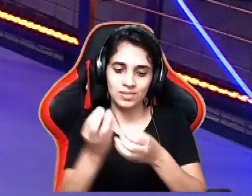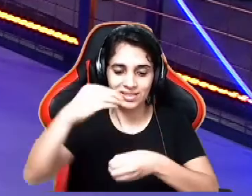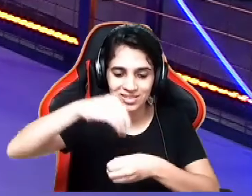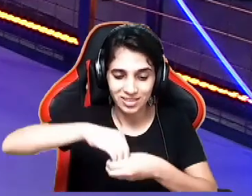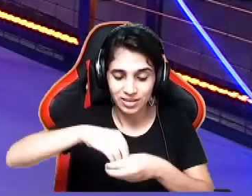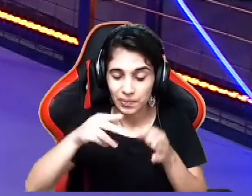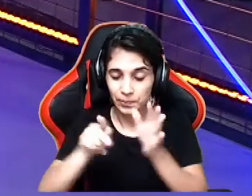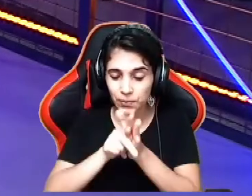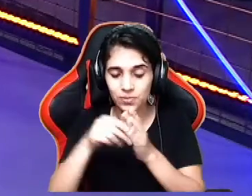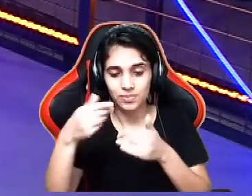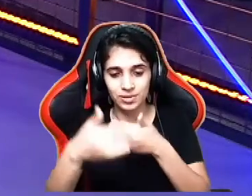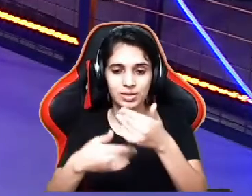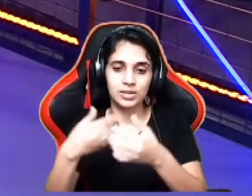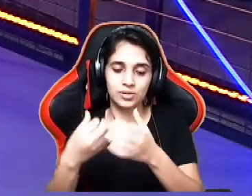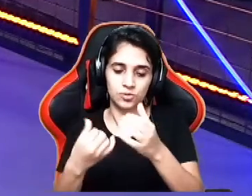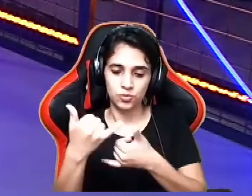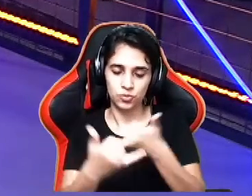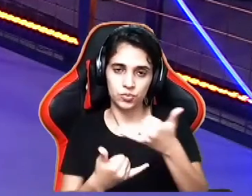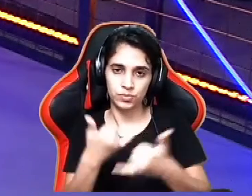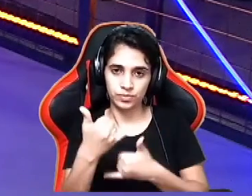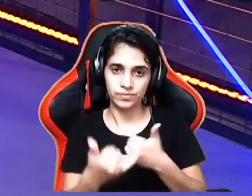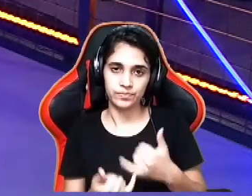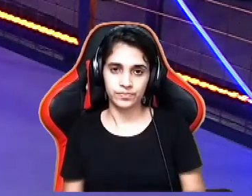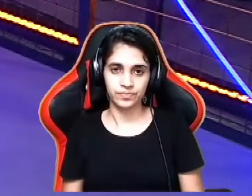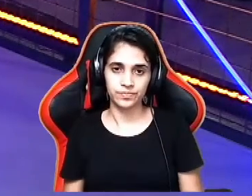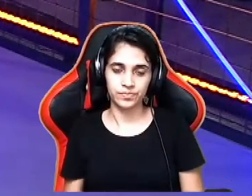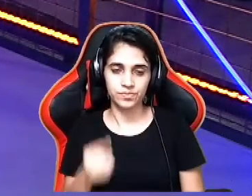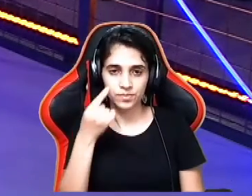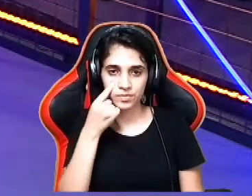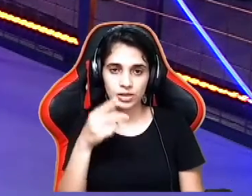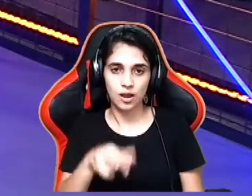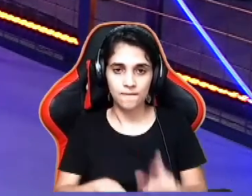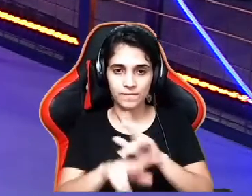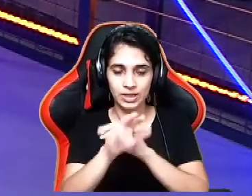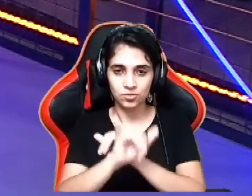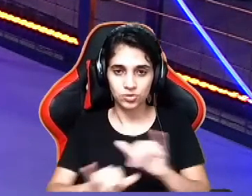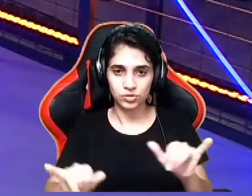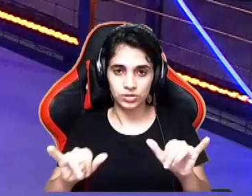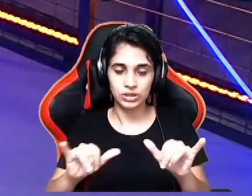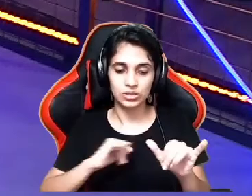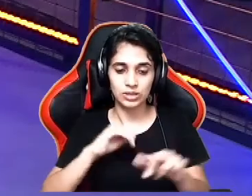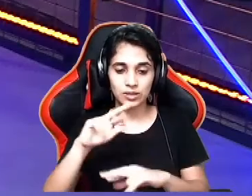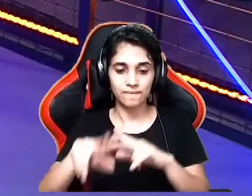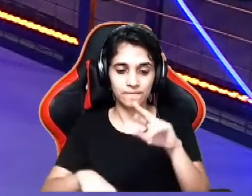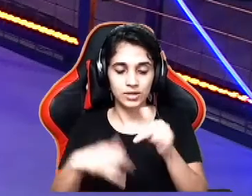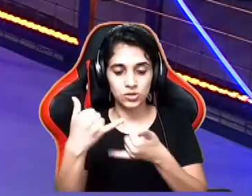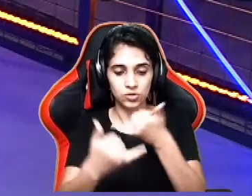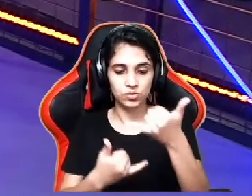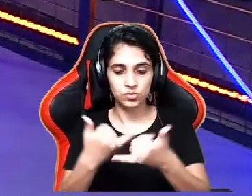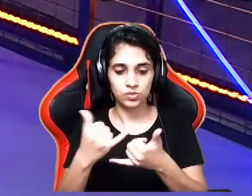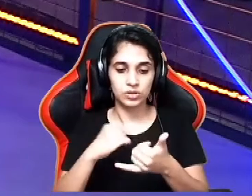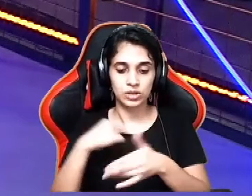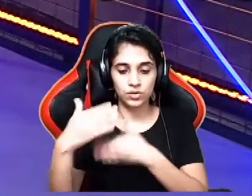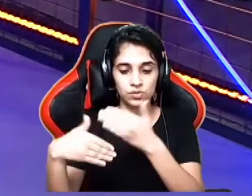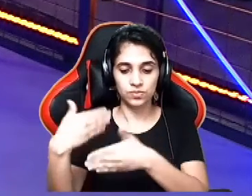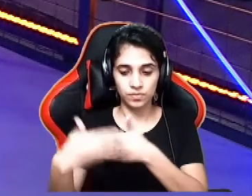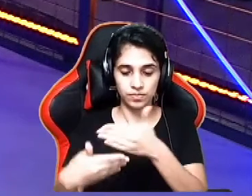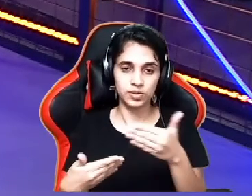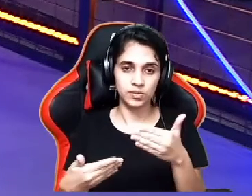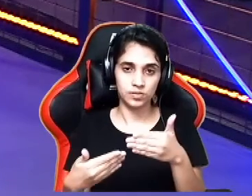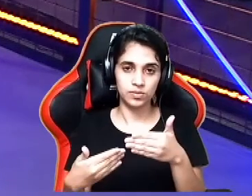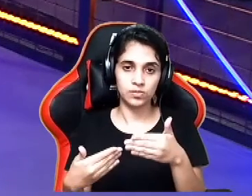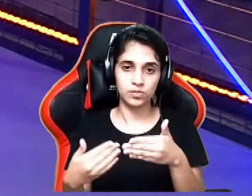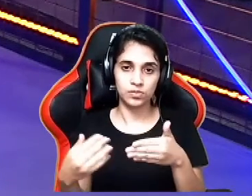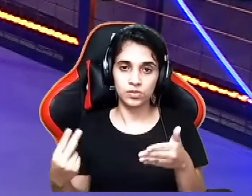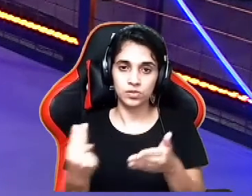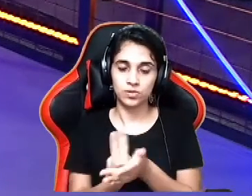going into the game's production, really, because that makes a difference. We see lots of influencers and games that are going